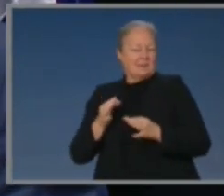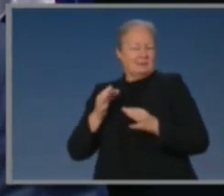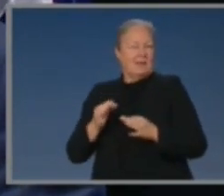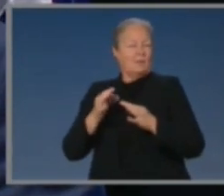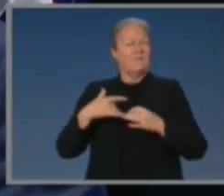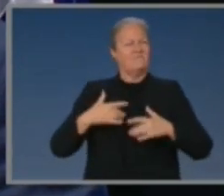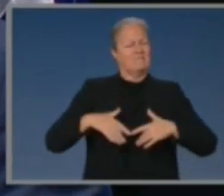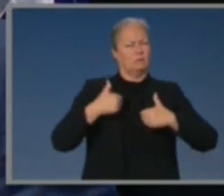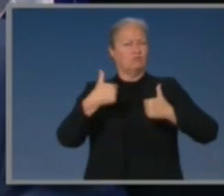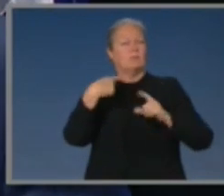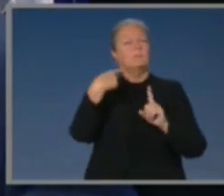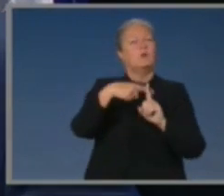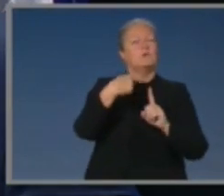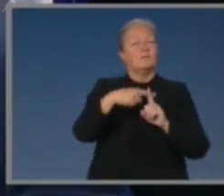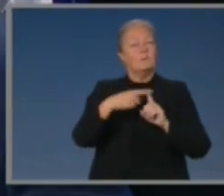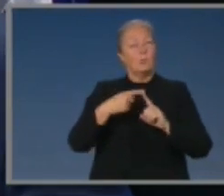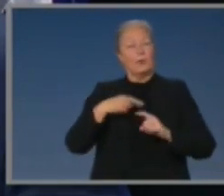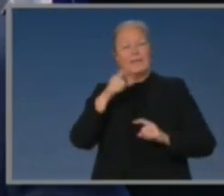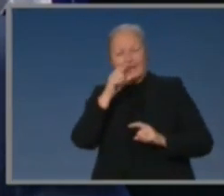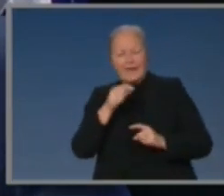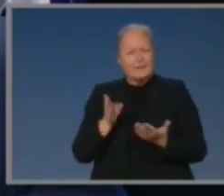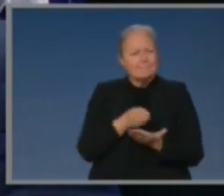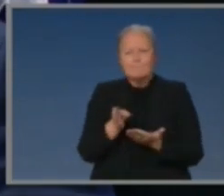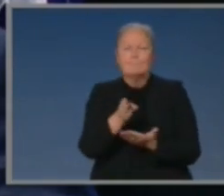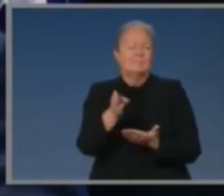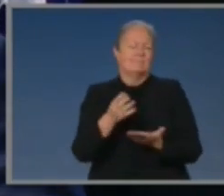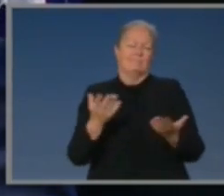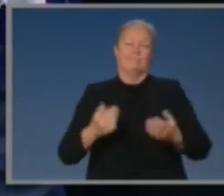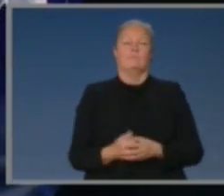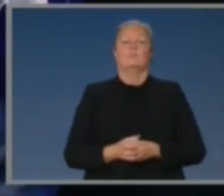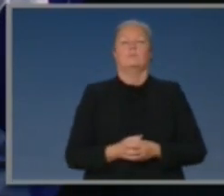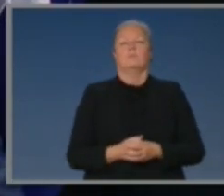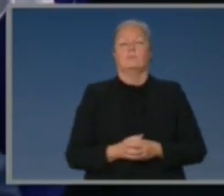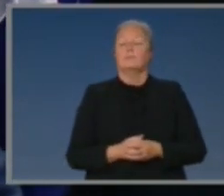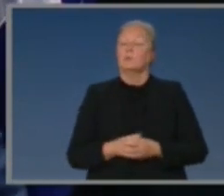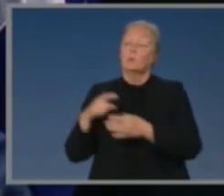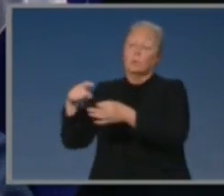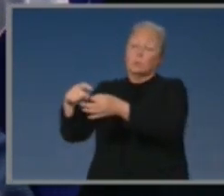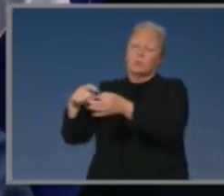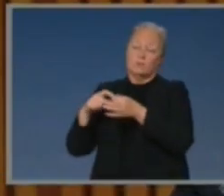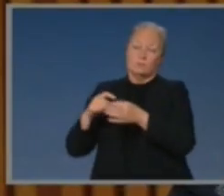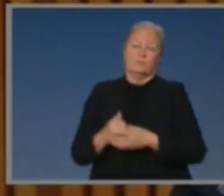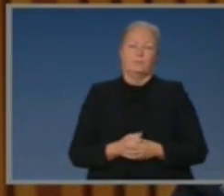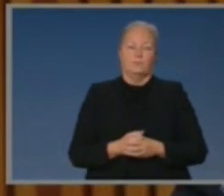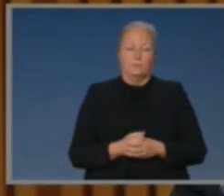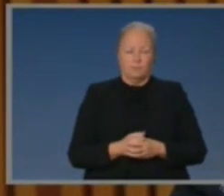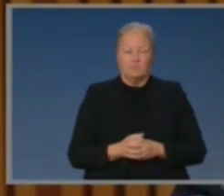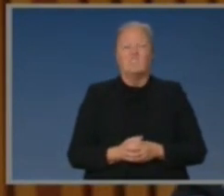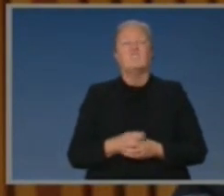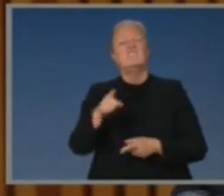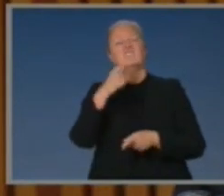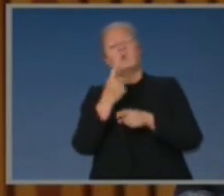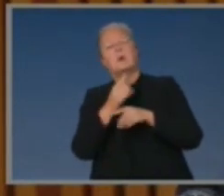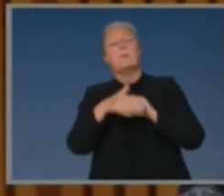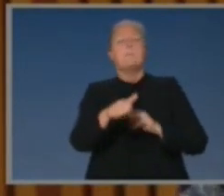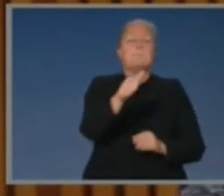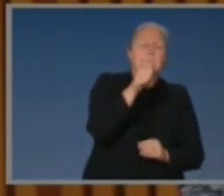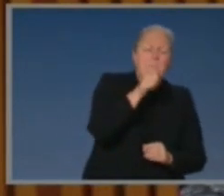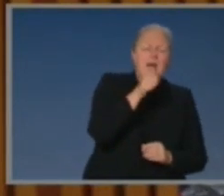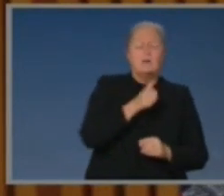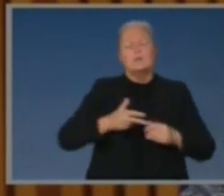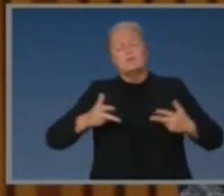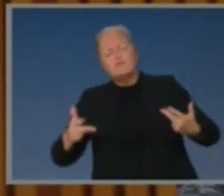into the space we're now seeking to move into. Andrew. PM, you've talked about the next step being pubs and restaurants and things like that. Could you tell